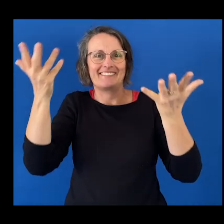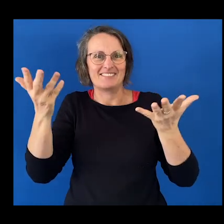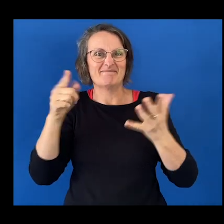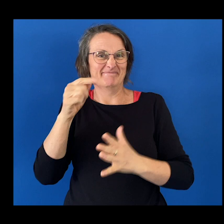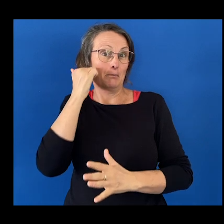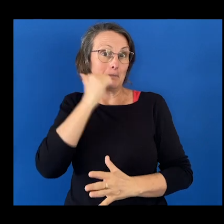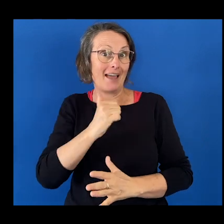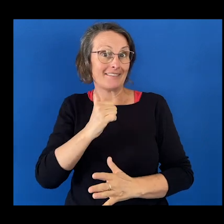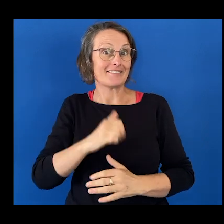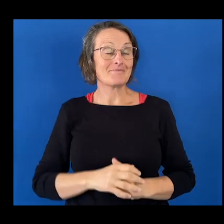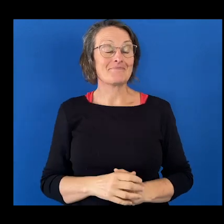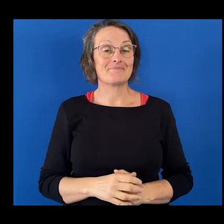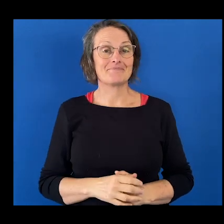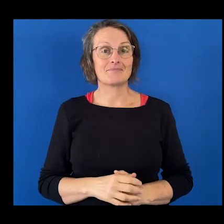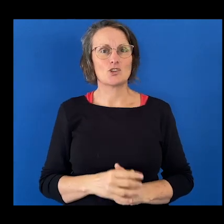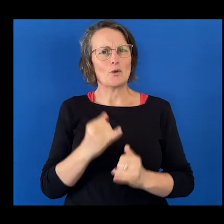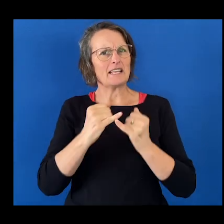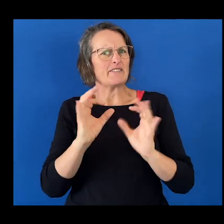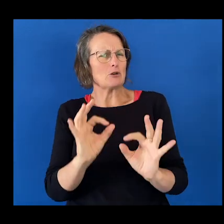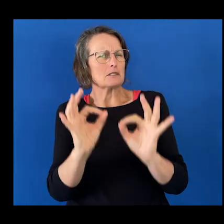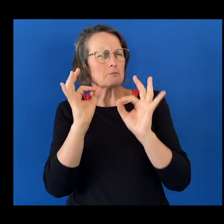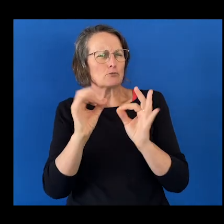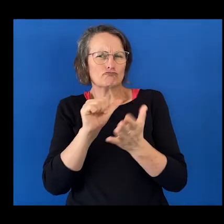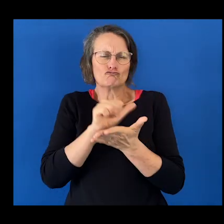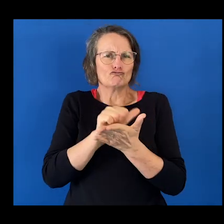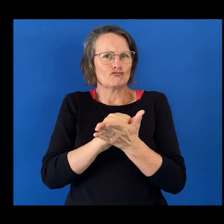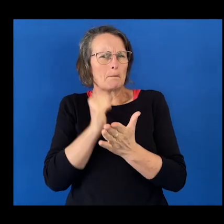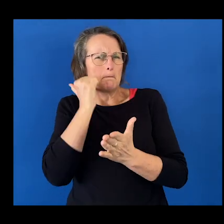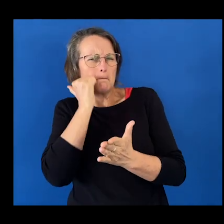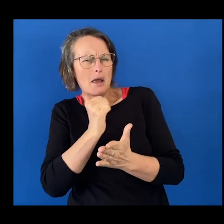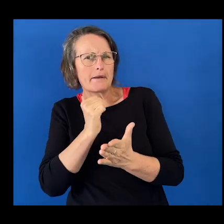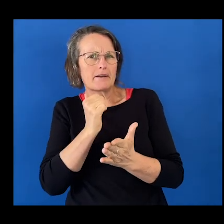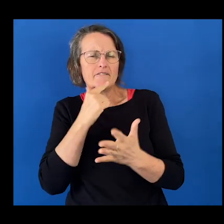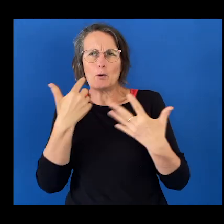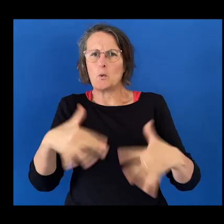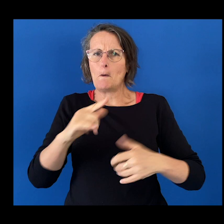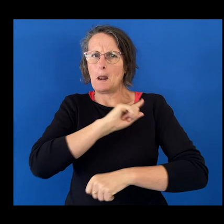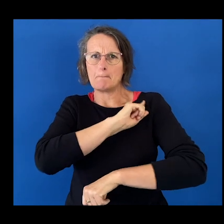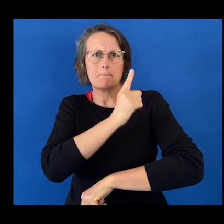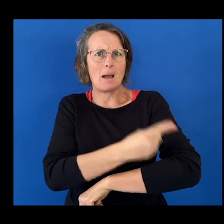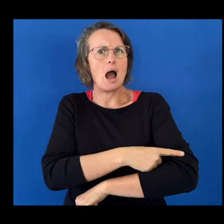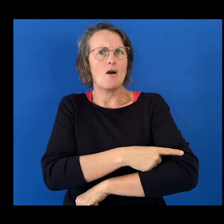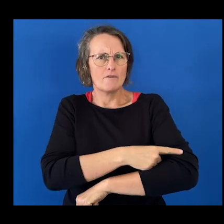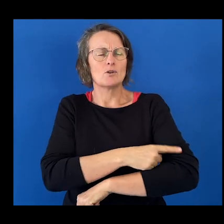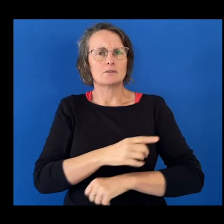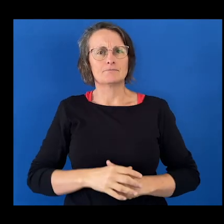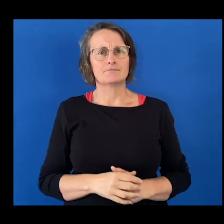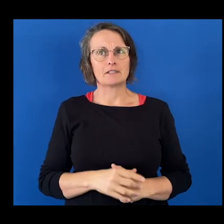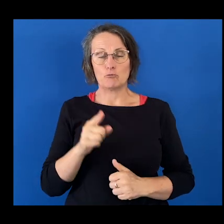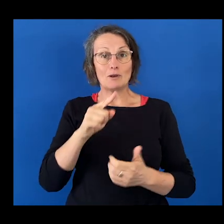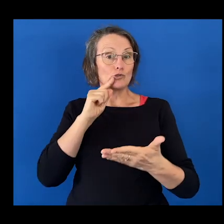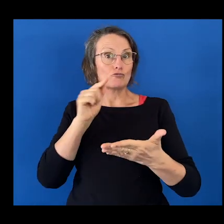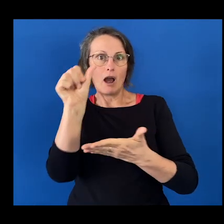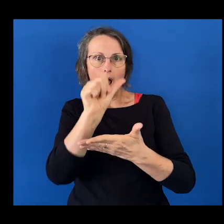limitations. So it has this sacred quality, and it has that power of drawing